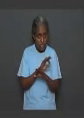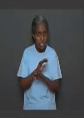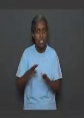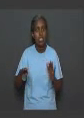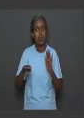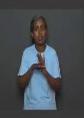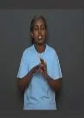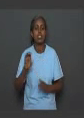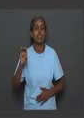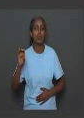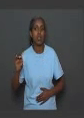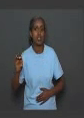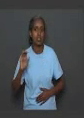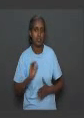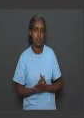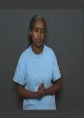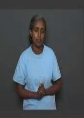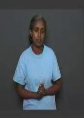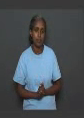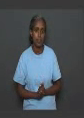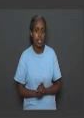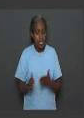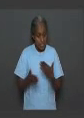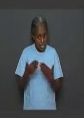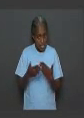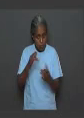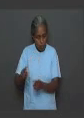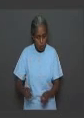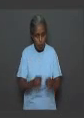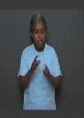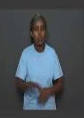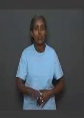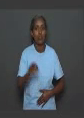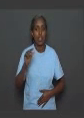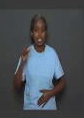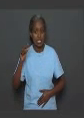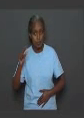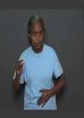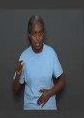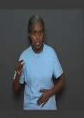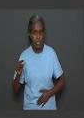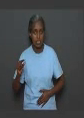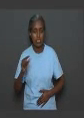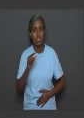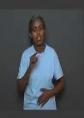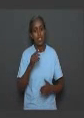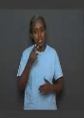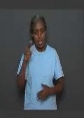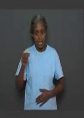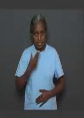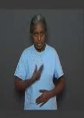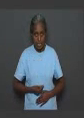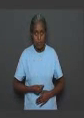by C. The simple way to find the minor of an element is